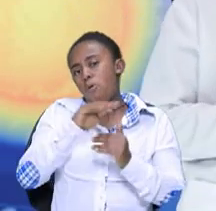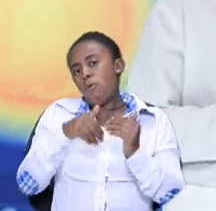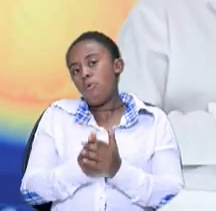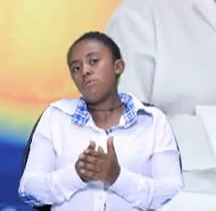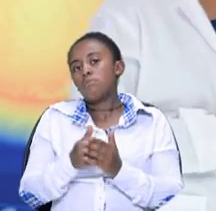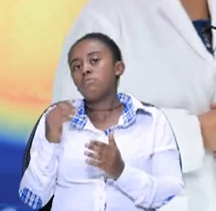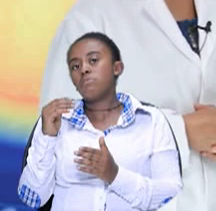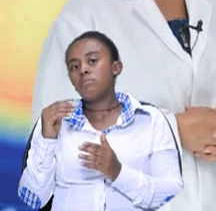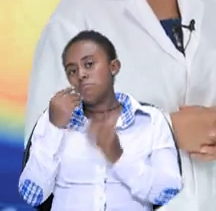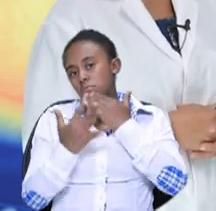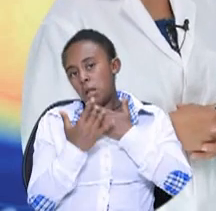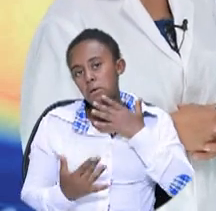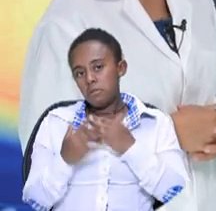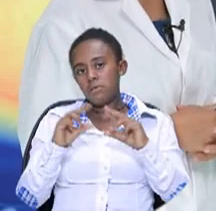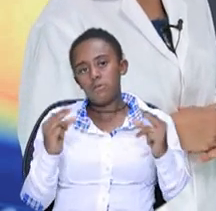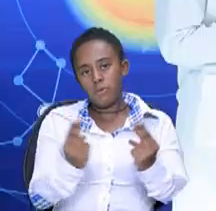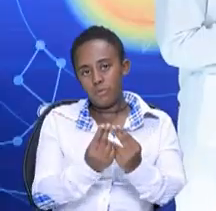groups.